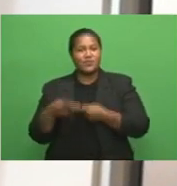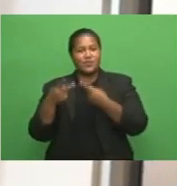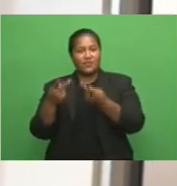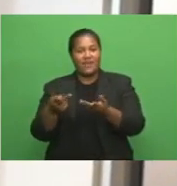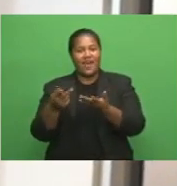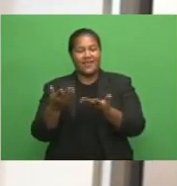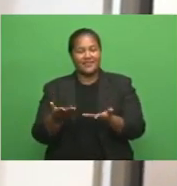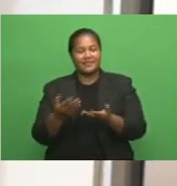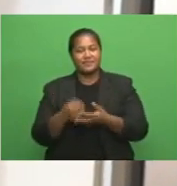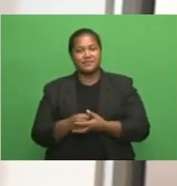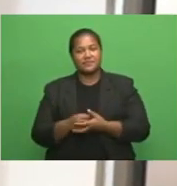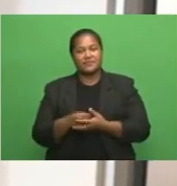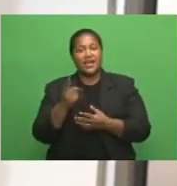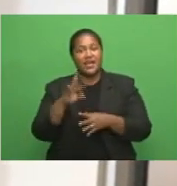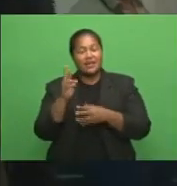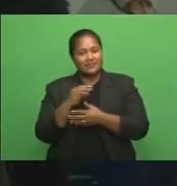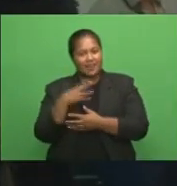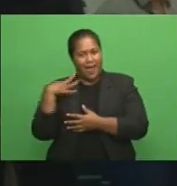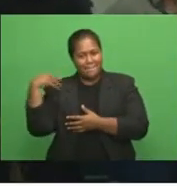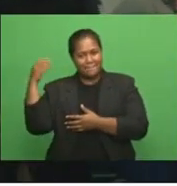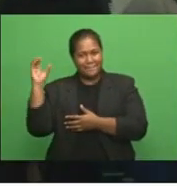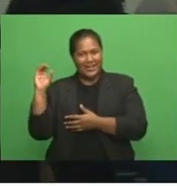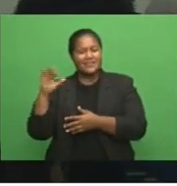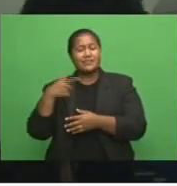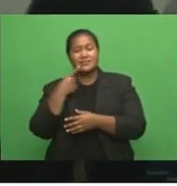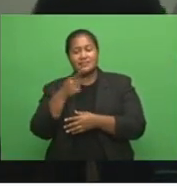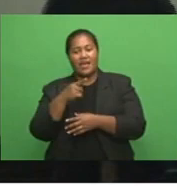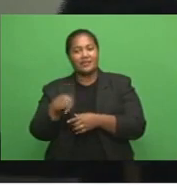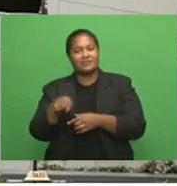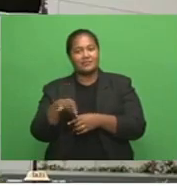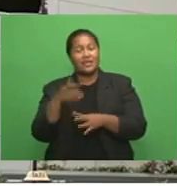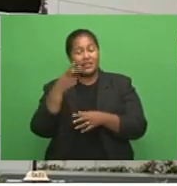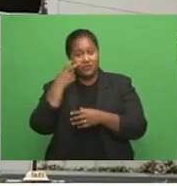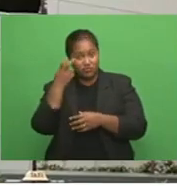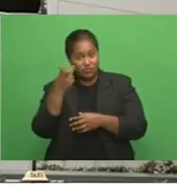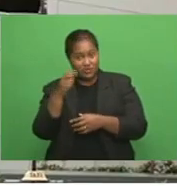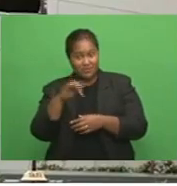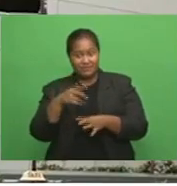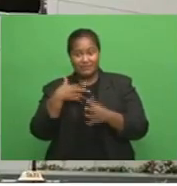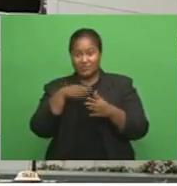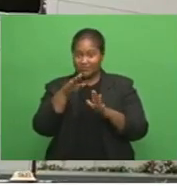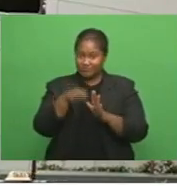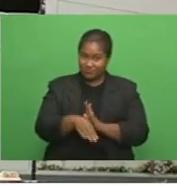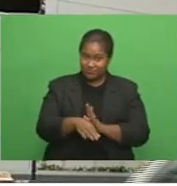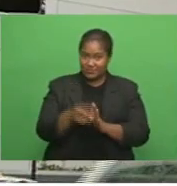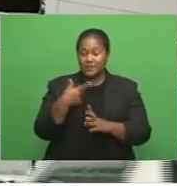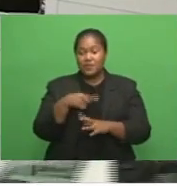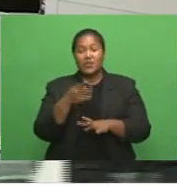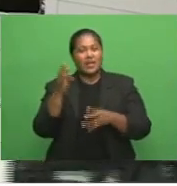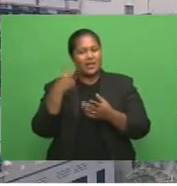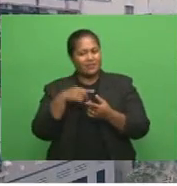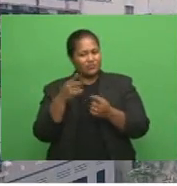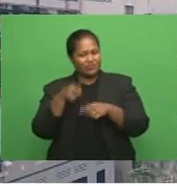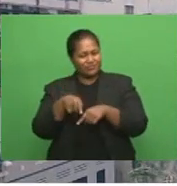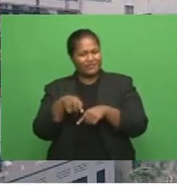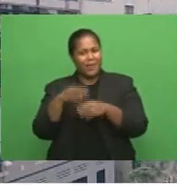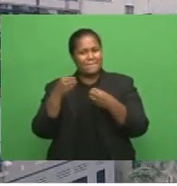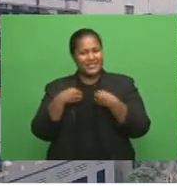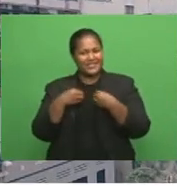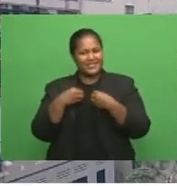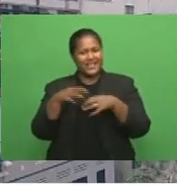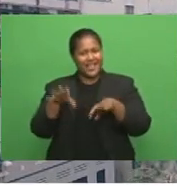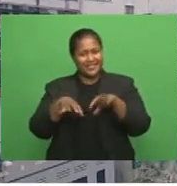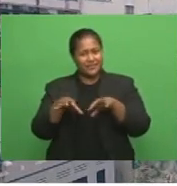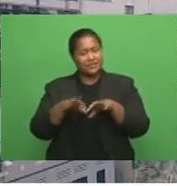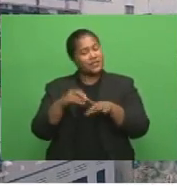unemployed. Ambassador EU Sujeru Sim adds without tourism sector down, generating business activity is imperative. This is also